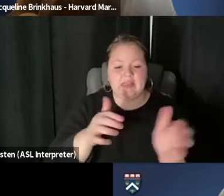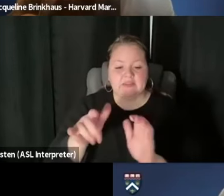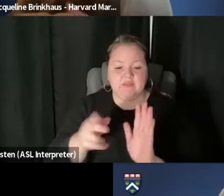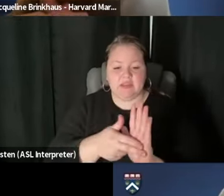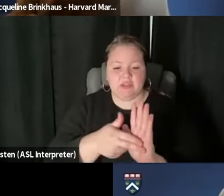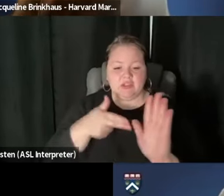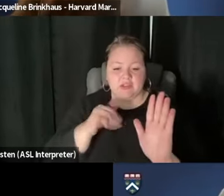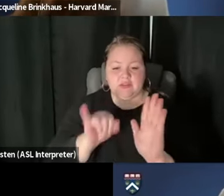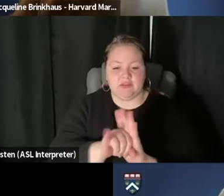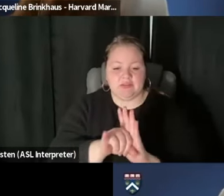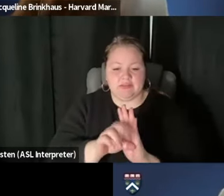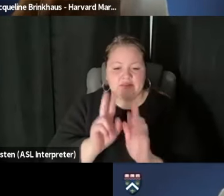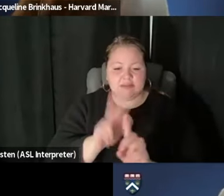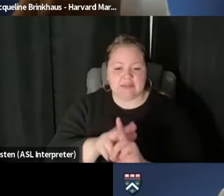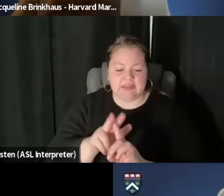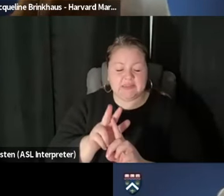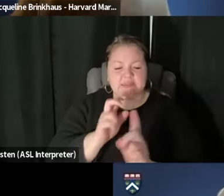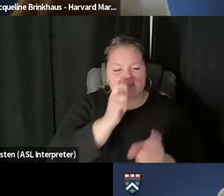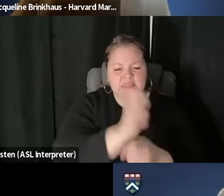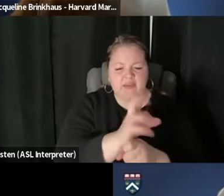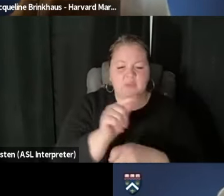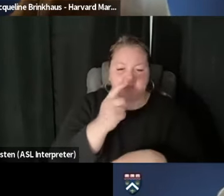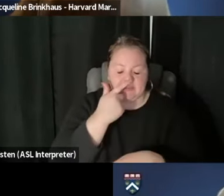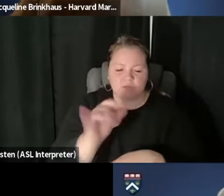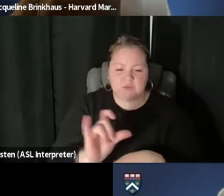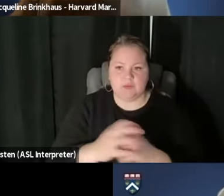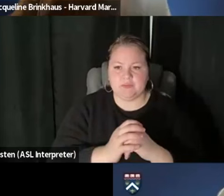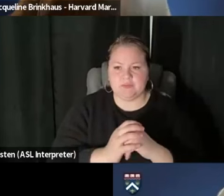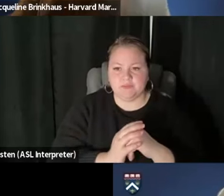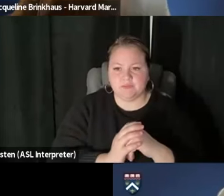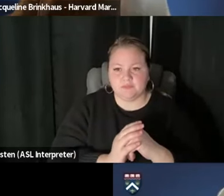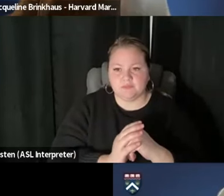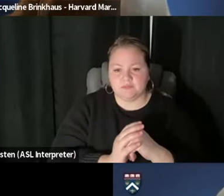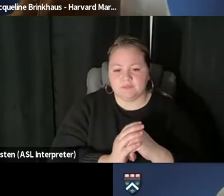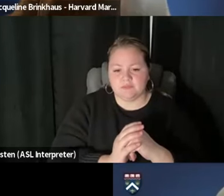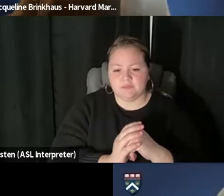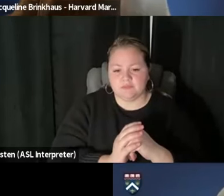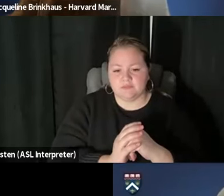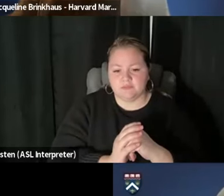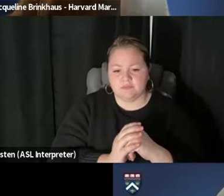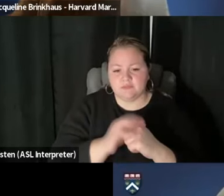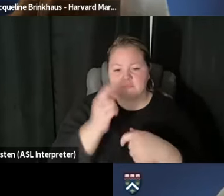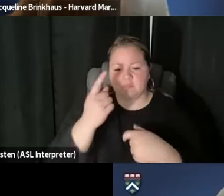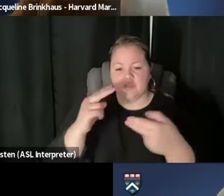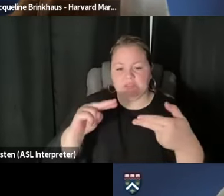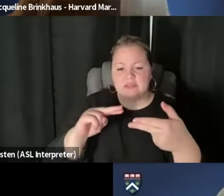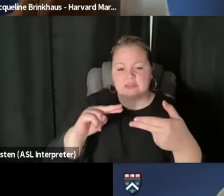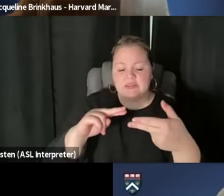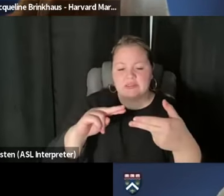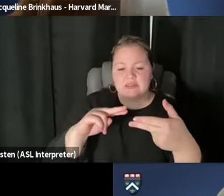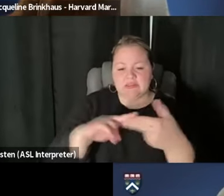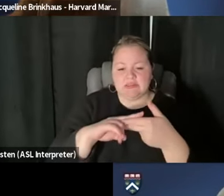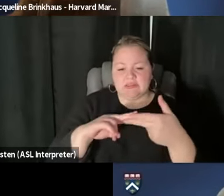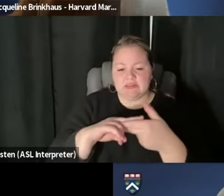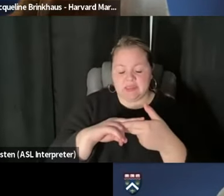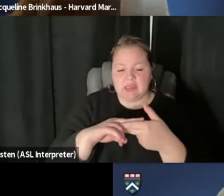and it is very interesting as well. So as one of the slide has the Lyme disease classification, right? So we are working with one of the